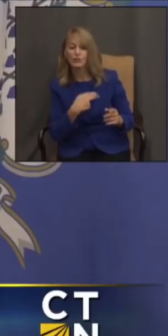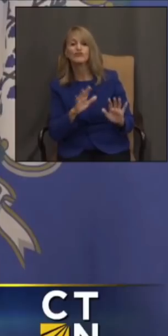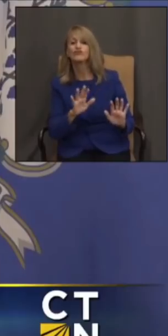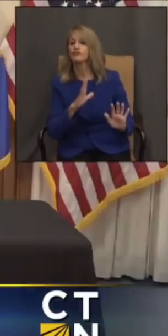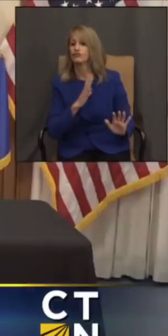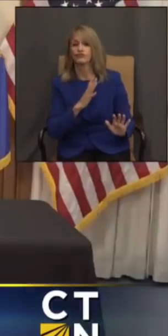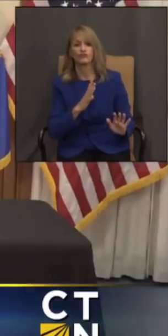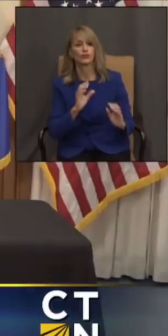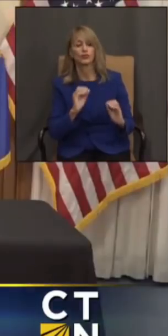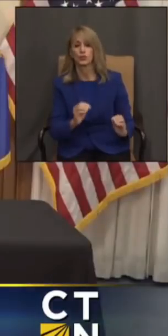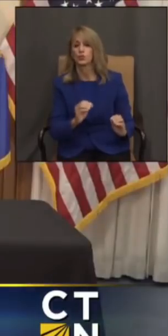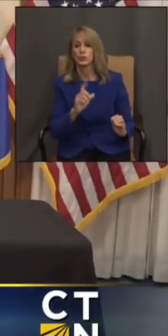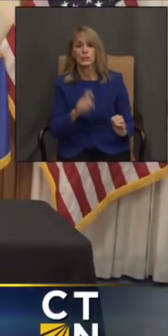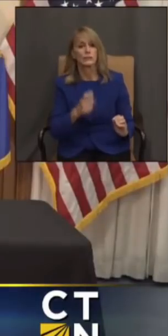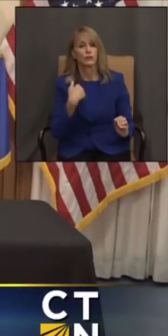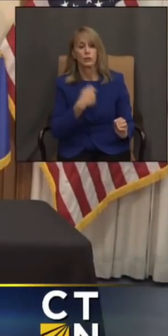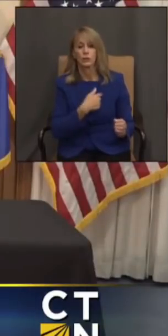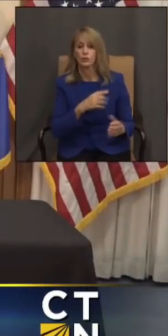much.